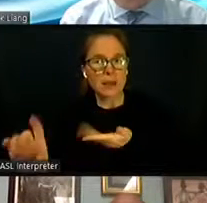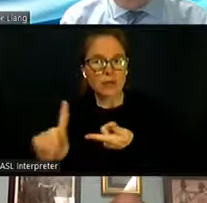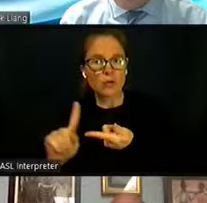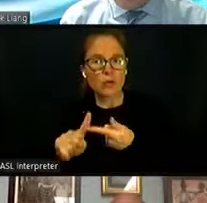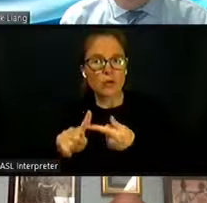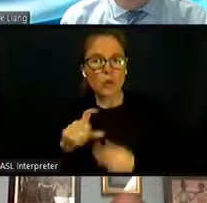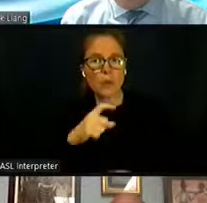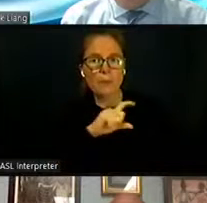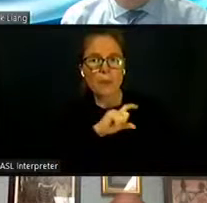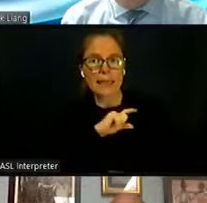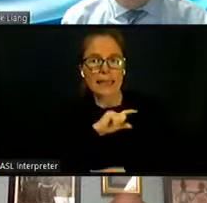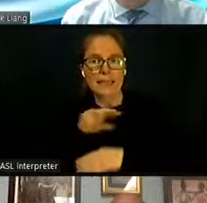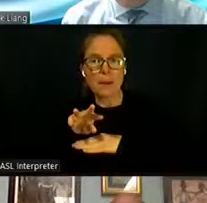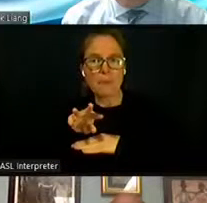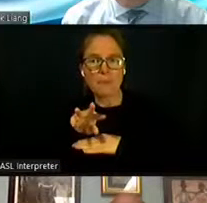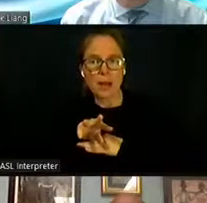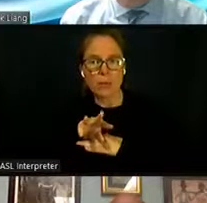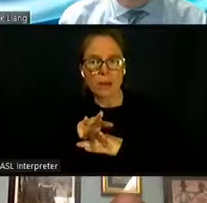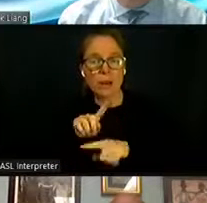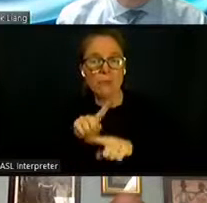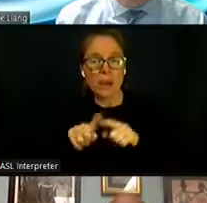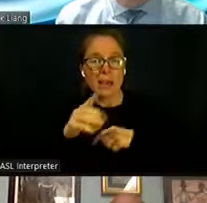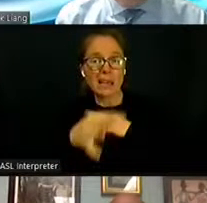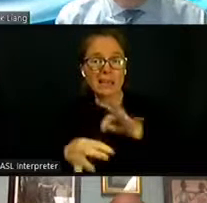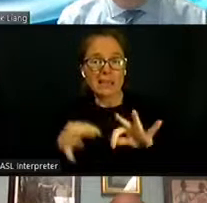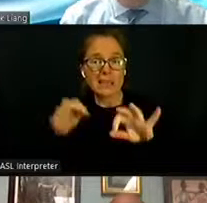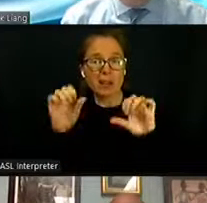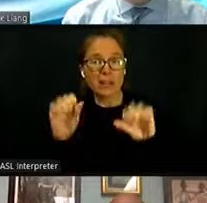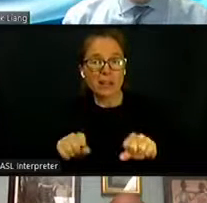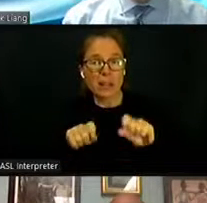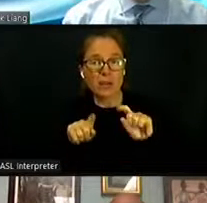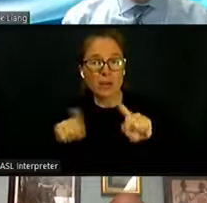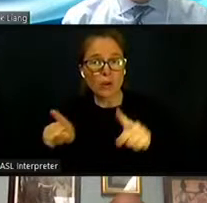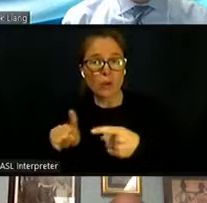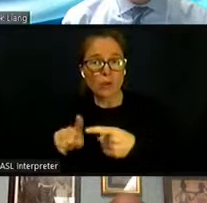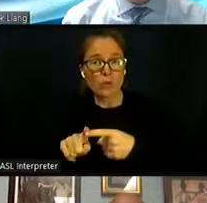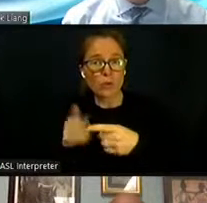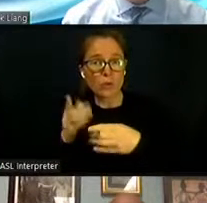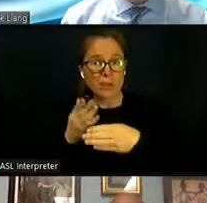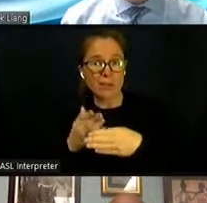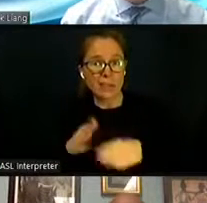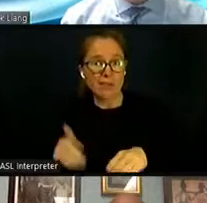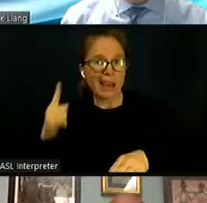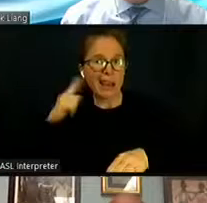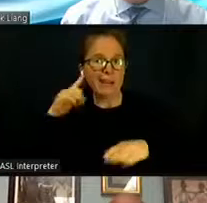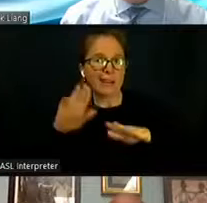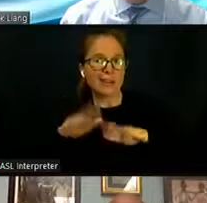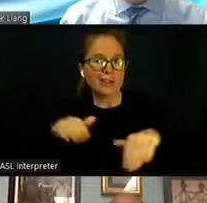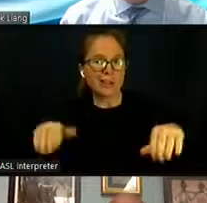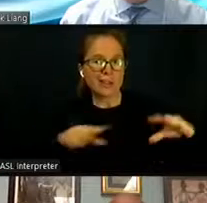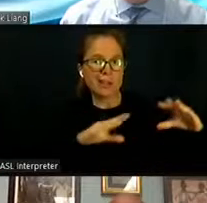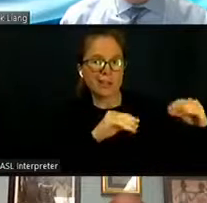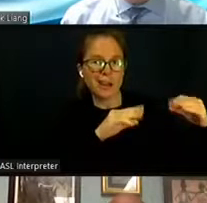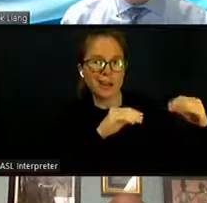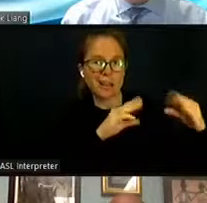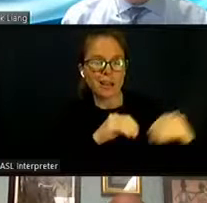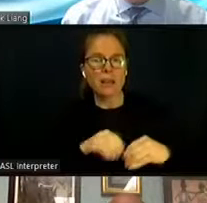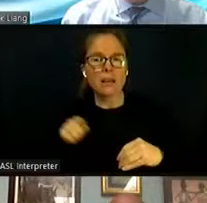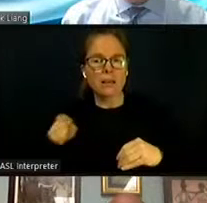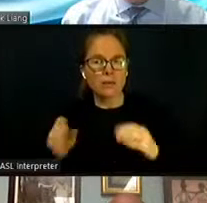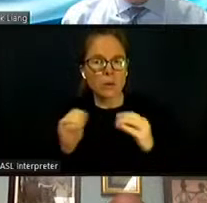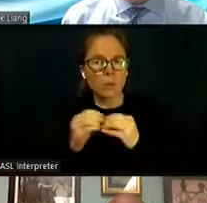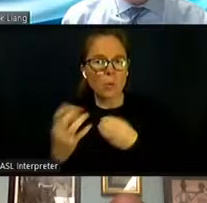instead be going through the participatory budgeting process, which would be more involved than what you're doing here. It would actually involve the